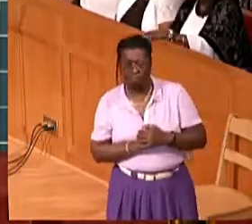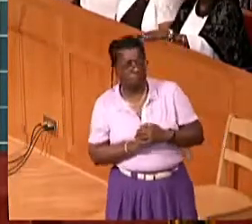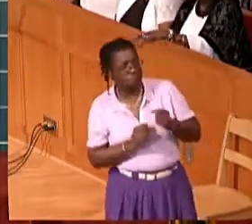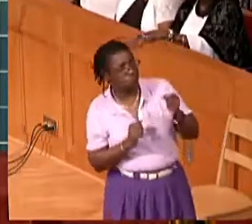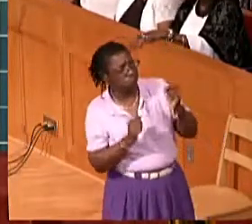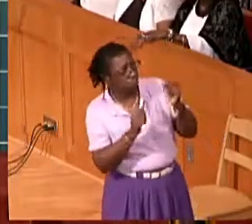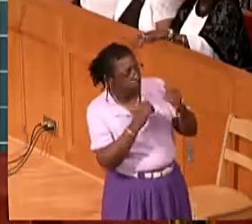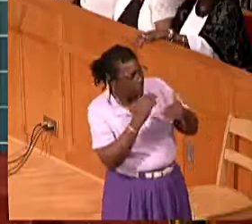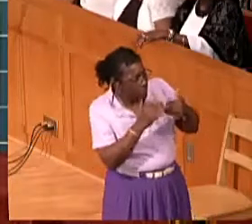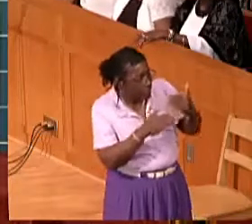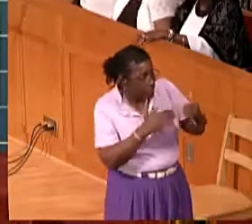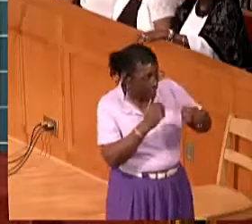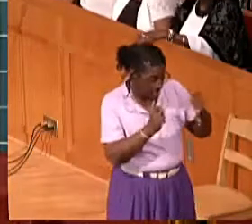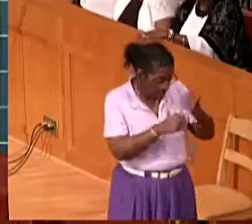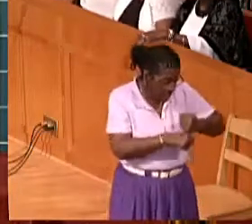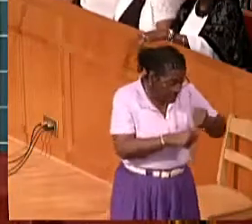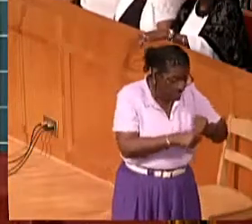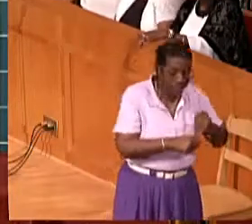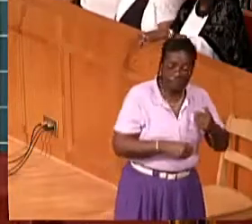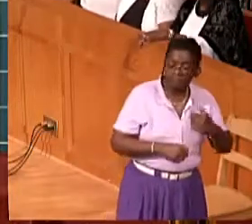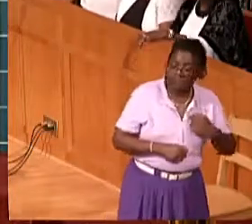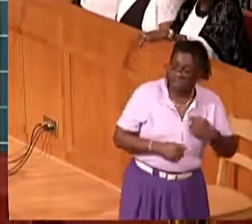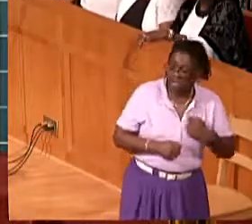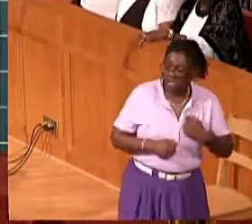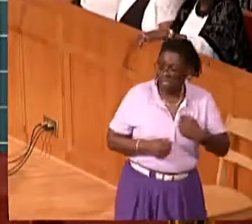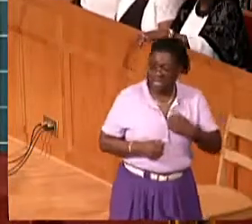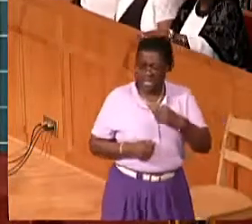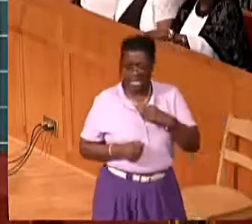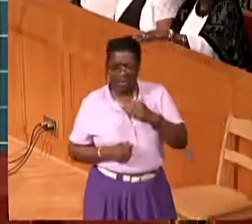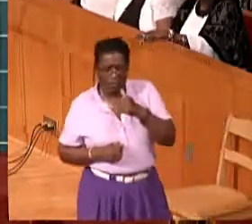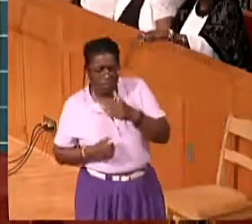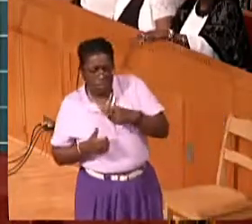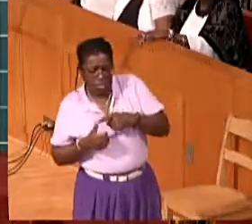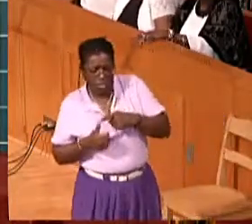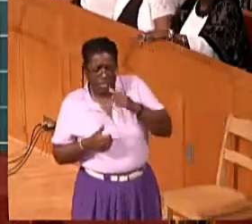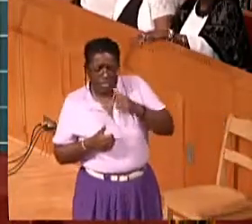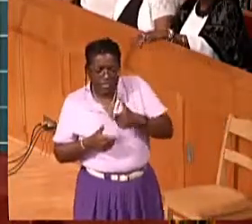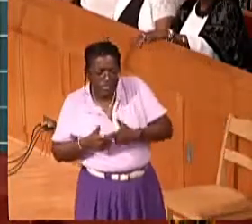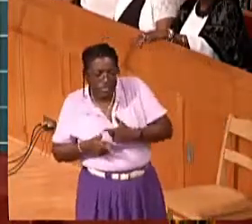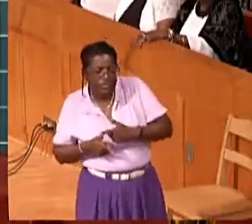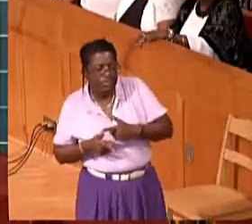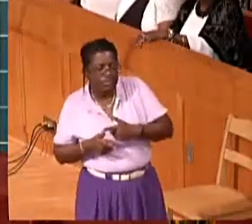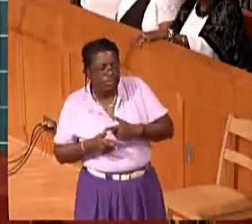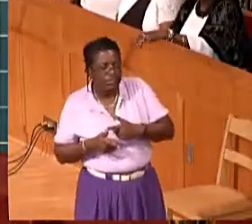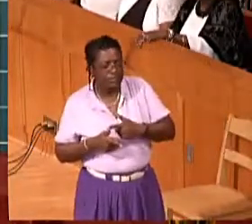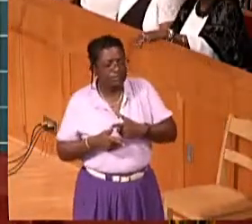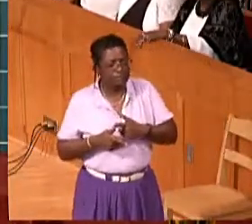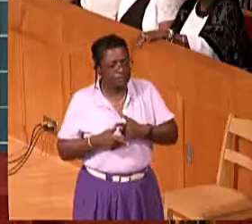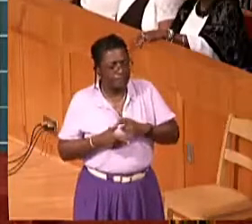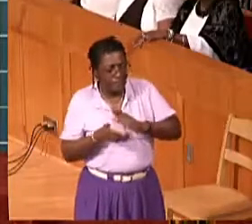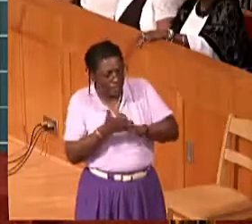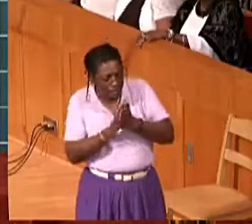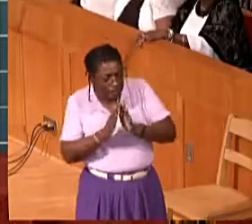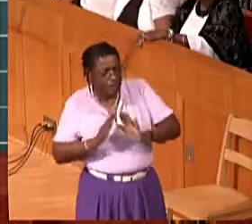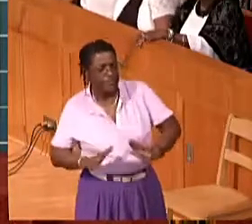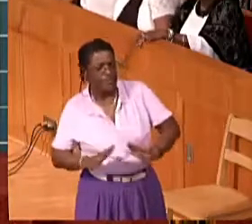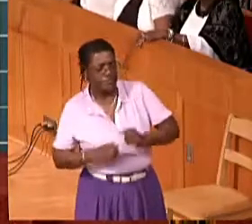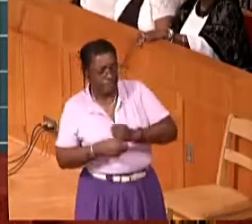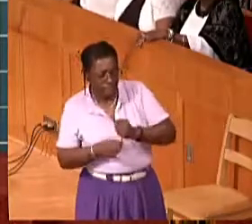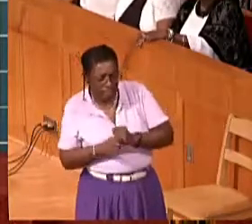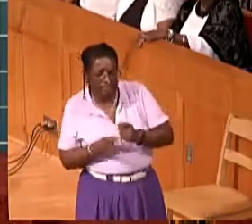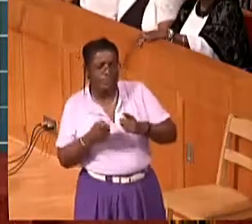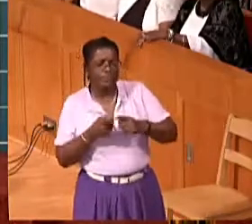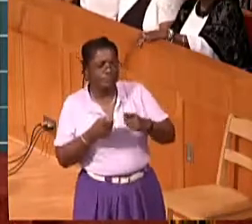oldest sister, is a peacemaker. My number two sister is an organizer. My baby sister can sing like an angel. My